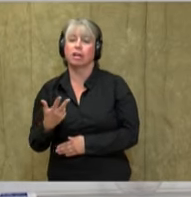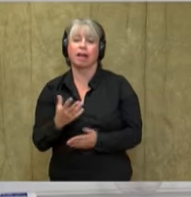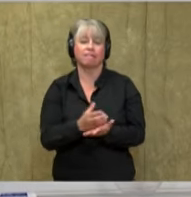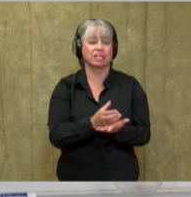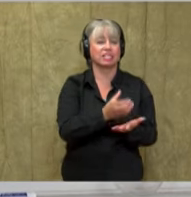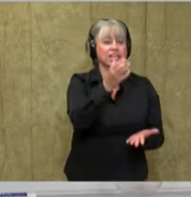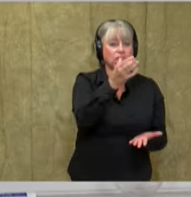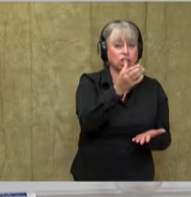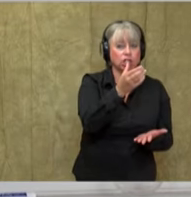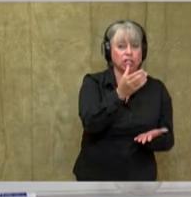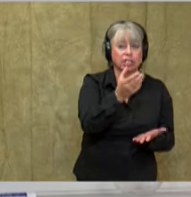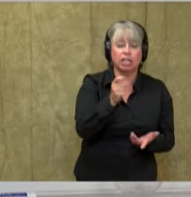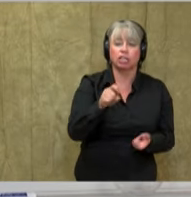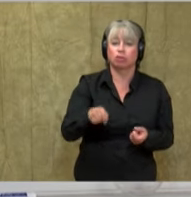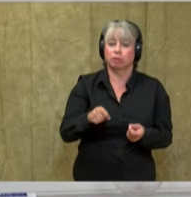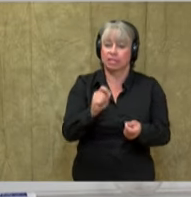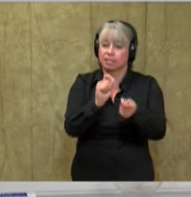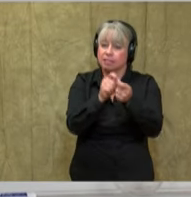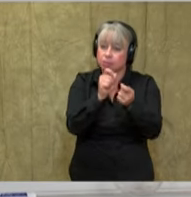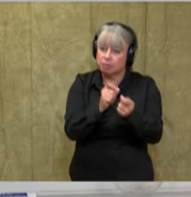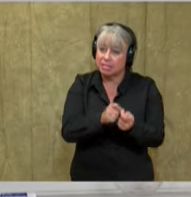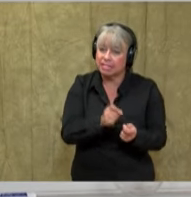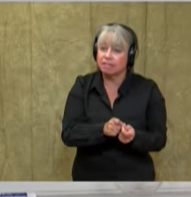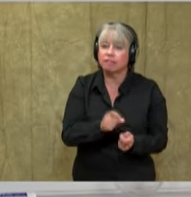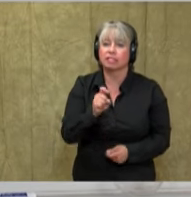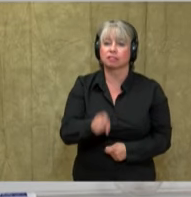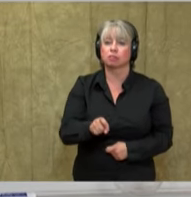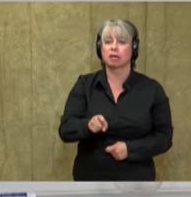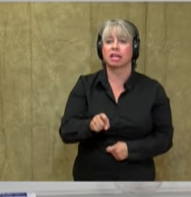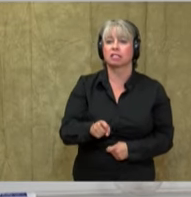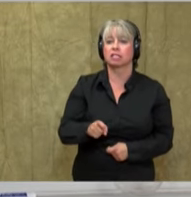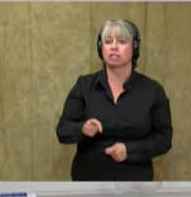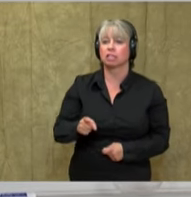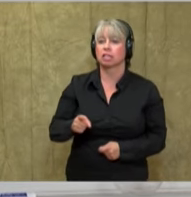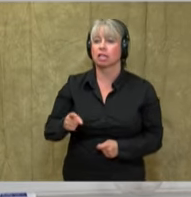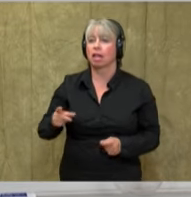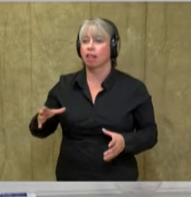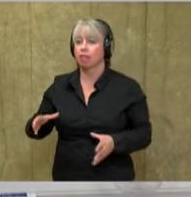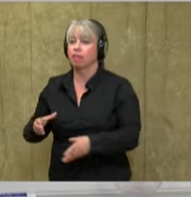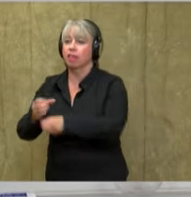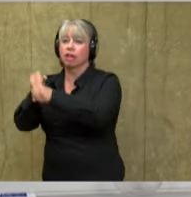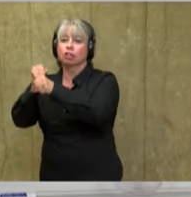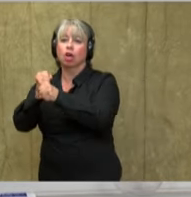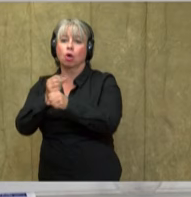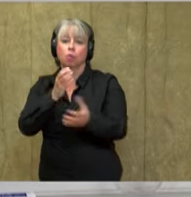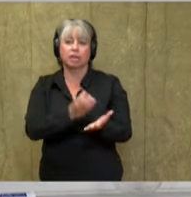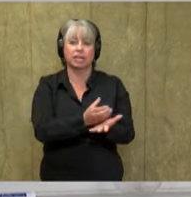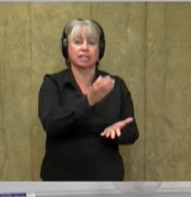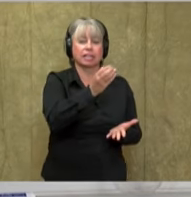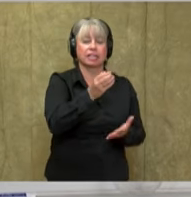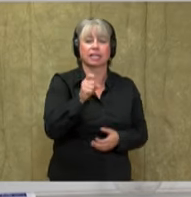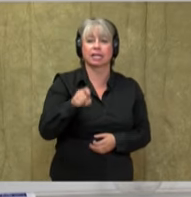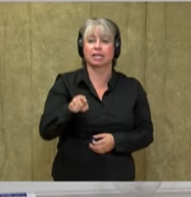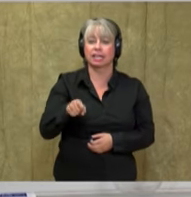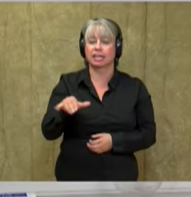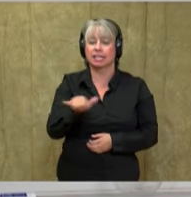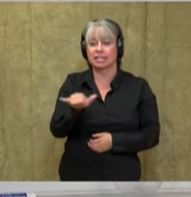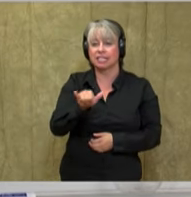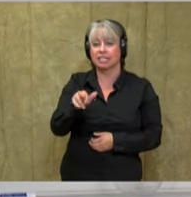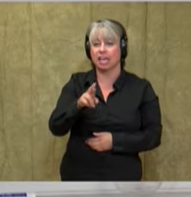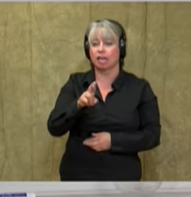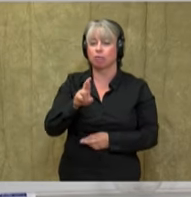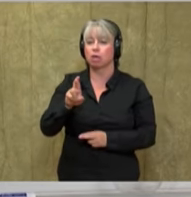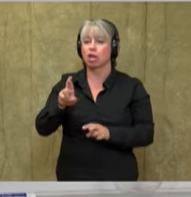there has to be some specifics there. The cone and the cylinder both have to have the same radius and the same